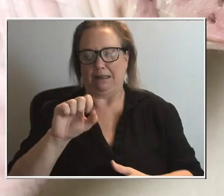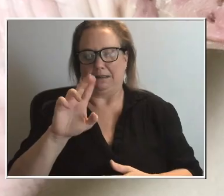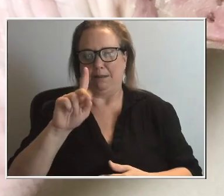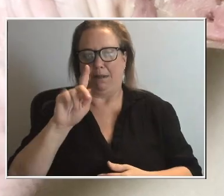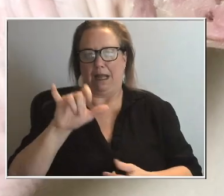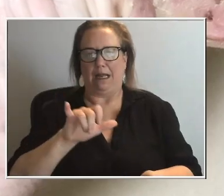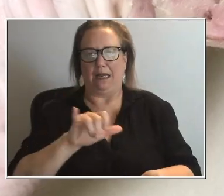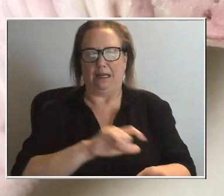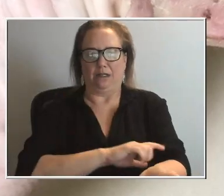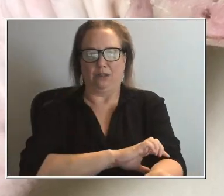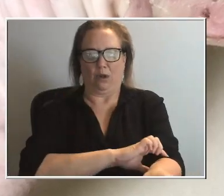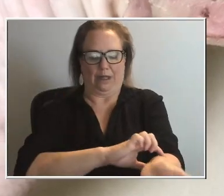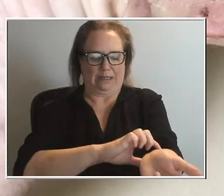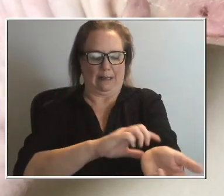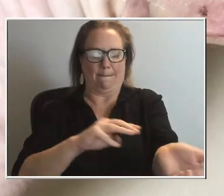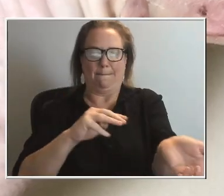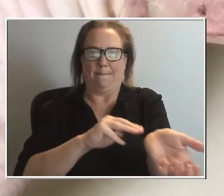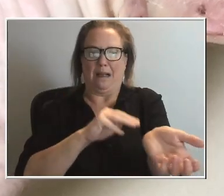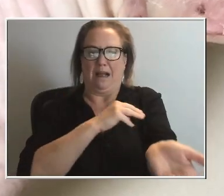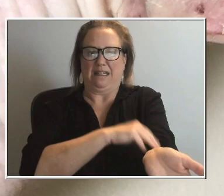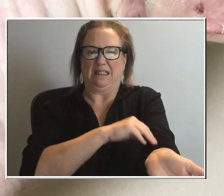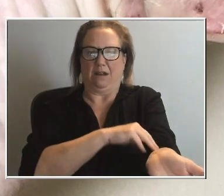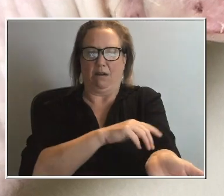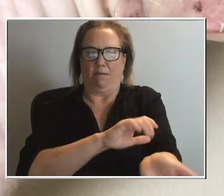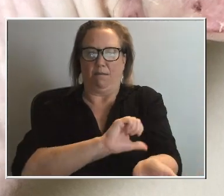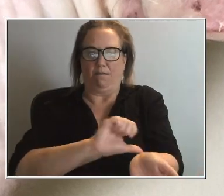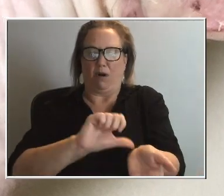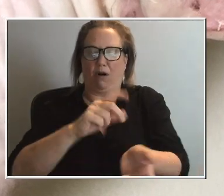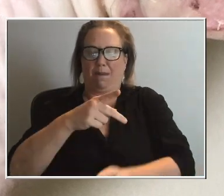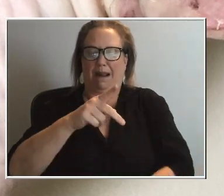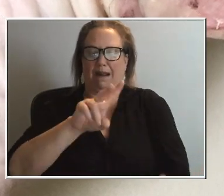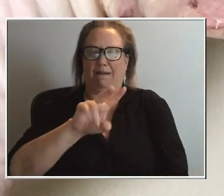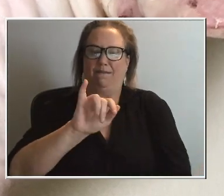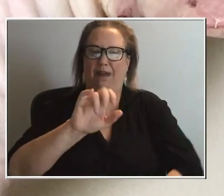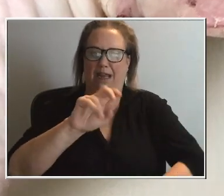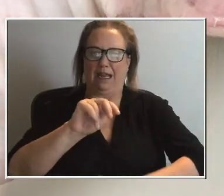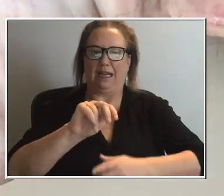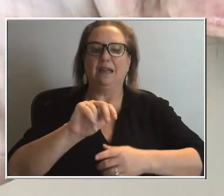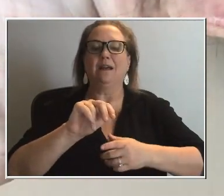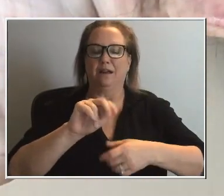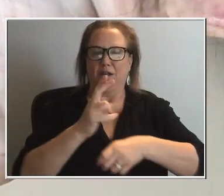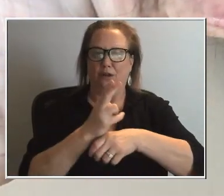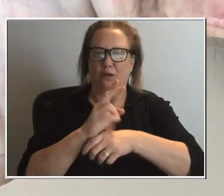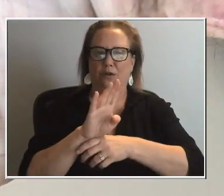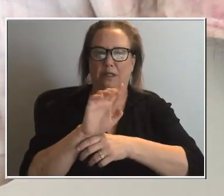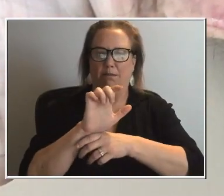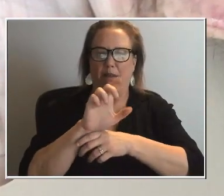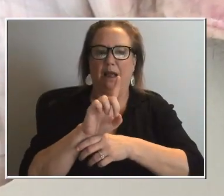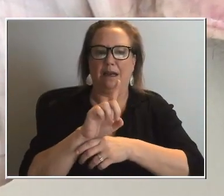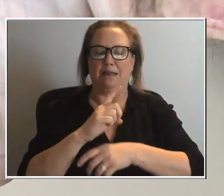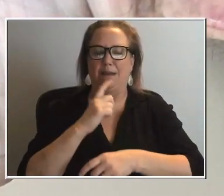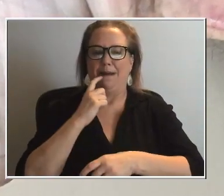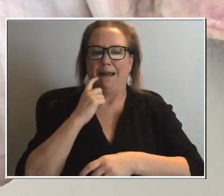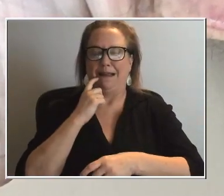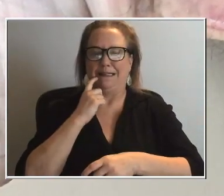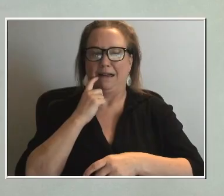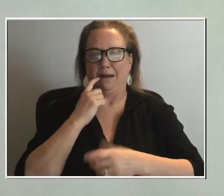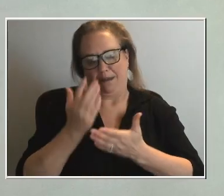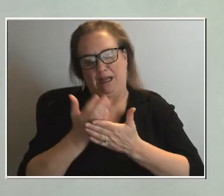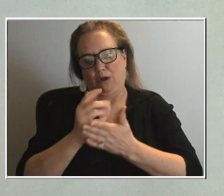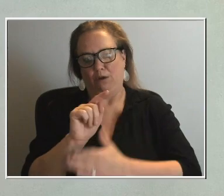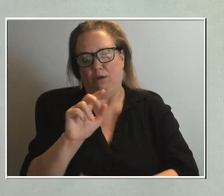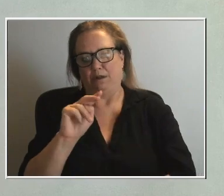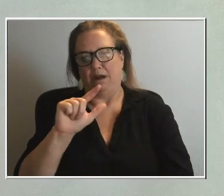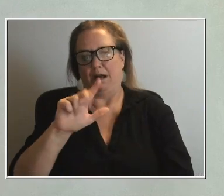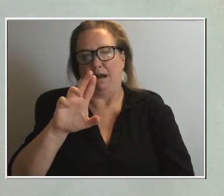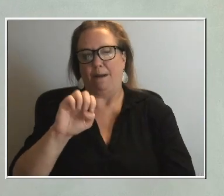this muscle with part of my vein to be able to go in and to be able to supply the blood to my tongue, what would be my new tongue. A new